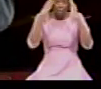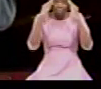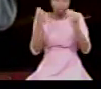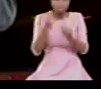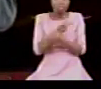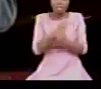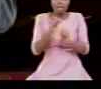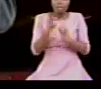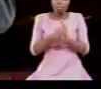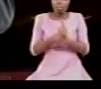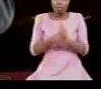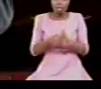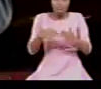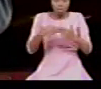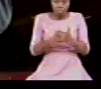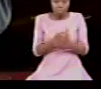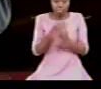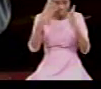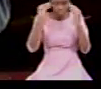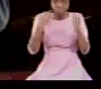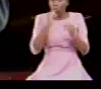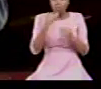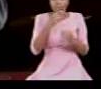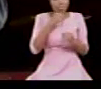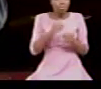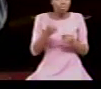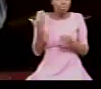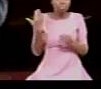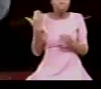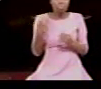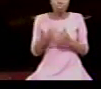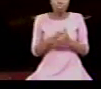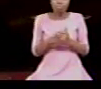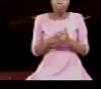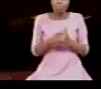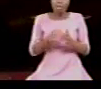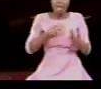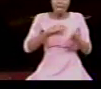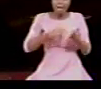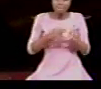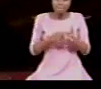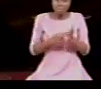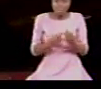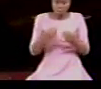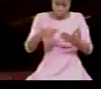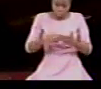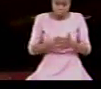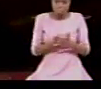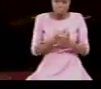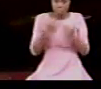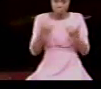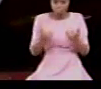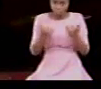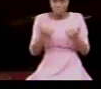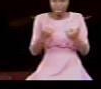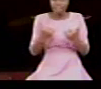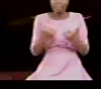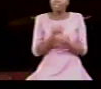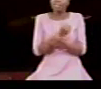mean many years, just rush. I mean you have current experience of